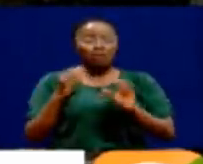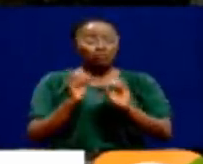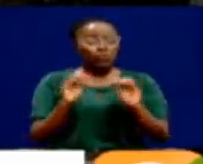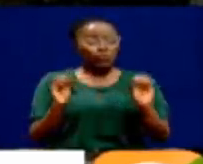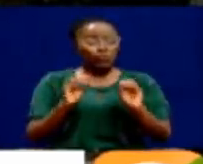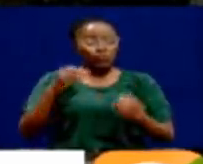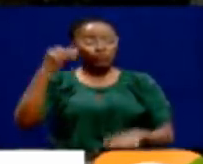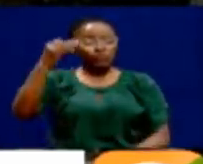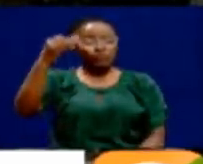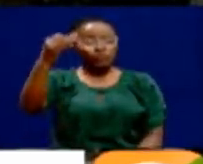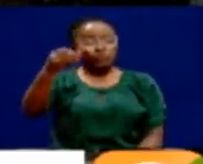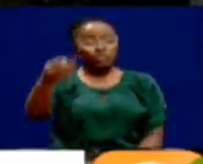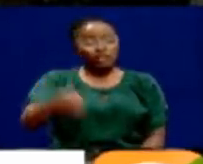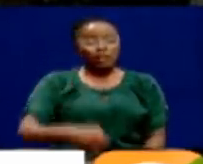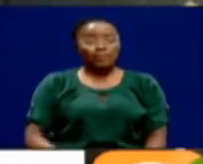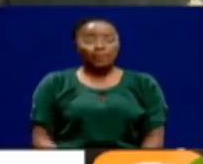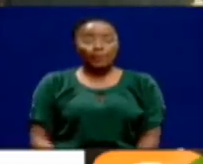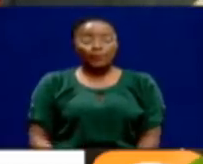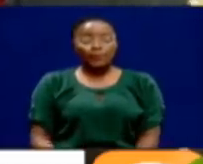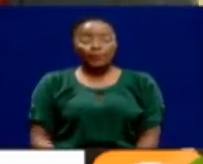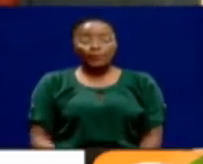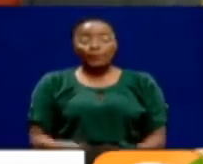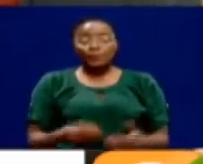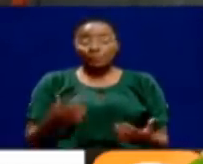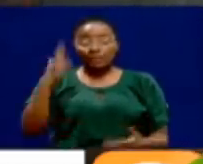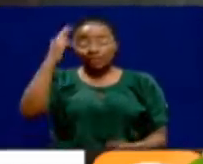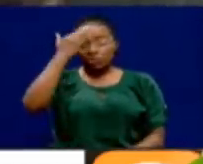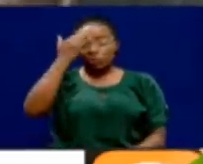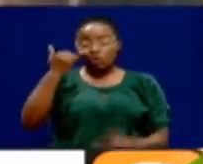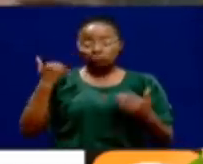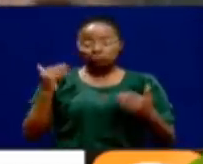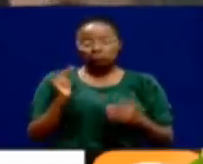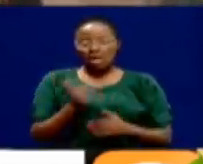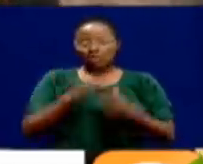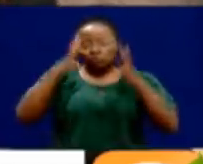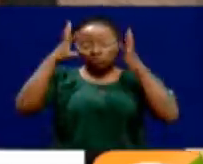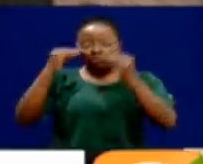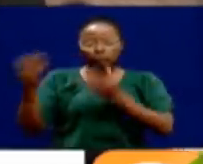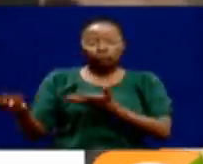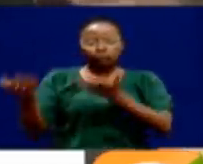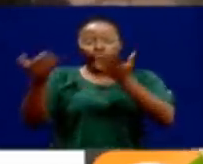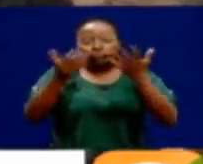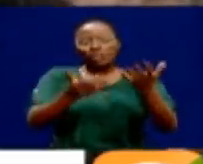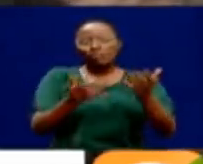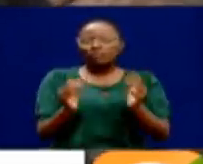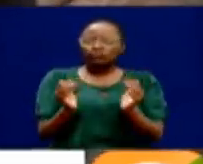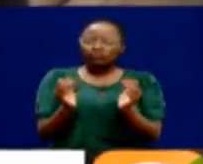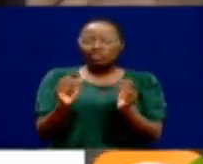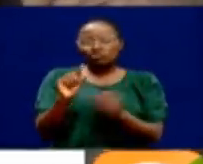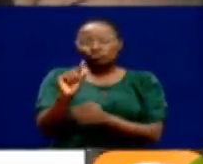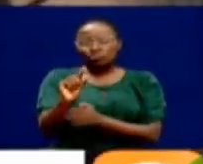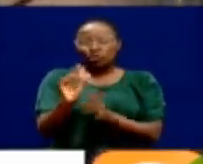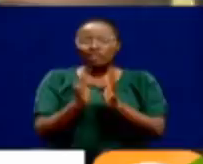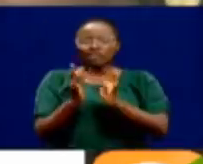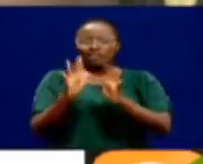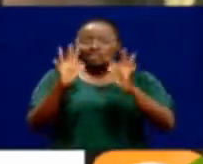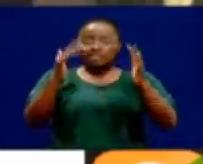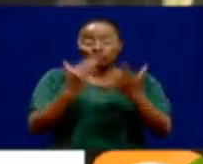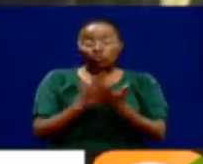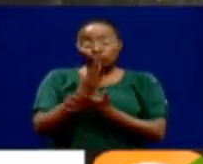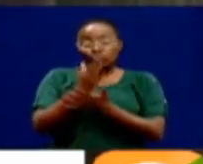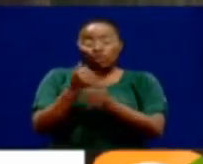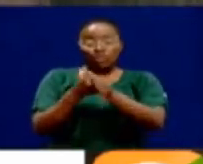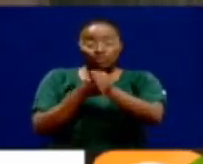collective futures. And so that's why we decided to bring them a little Christmas cheer. Thanks